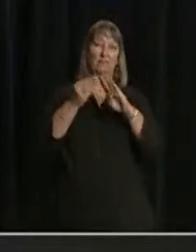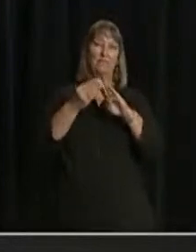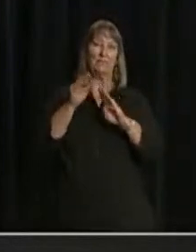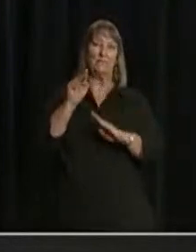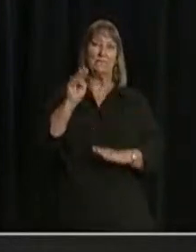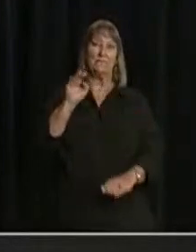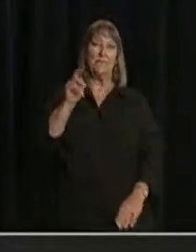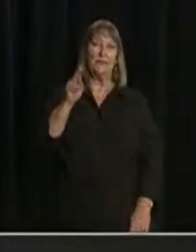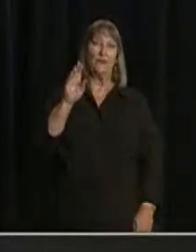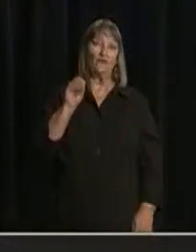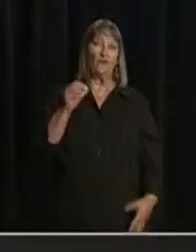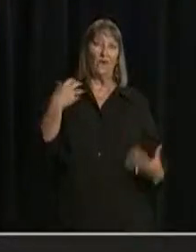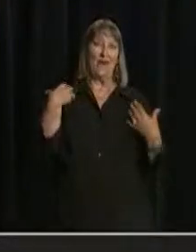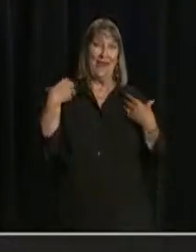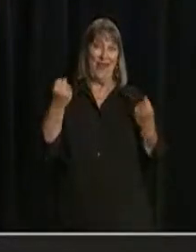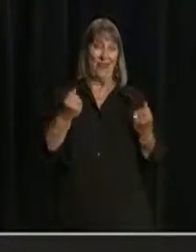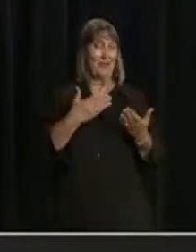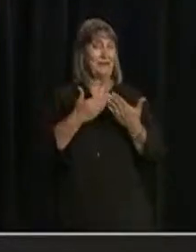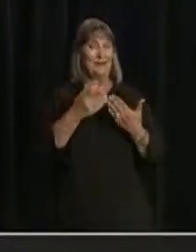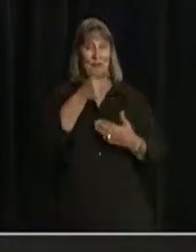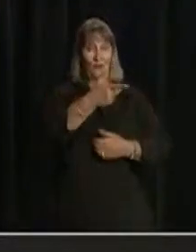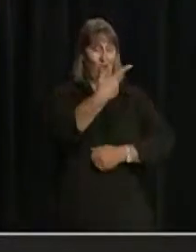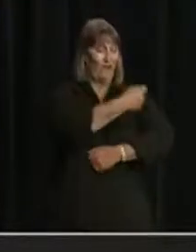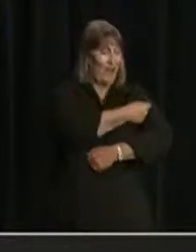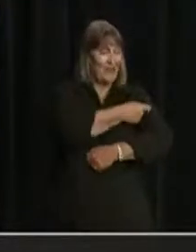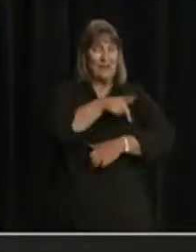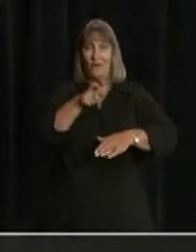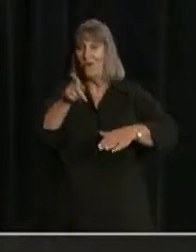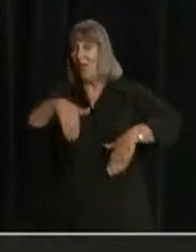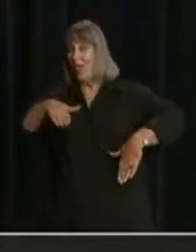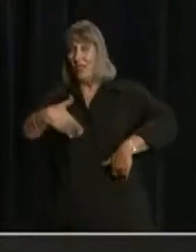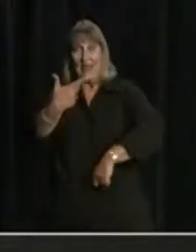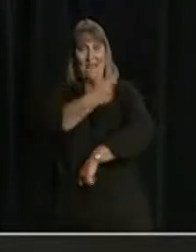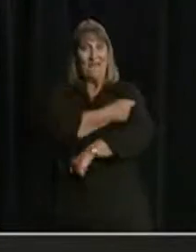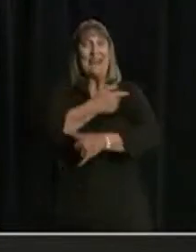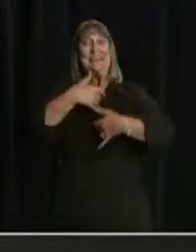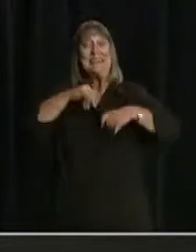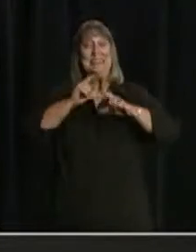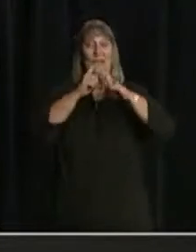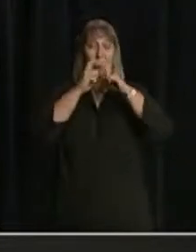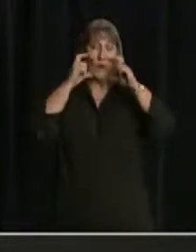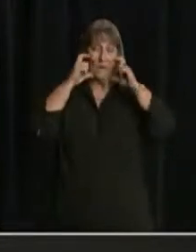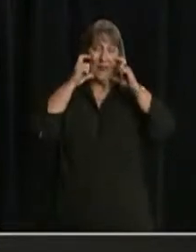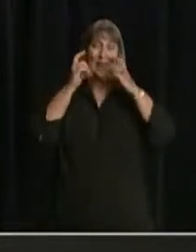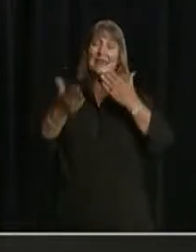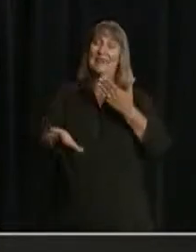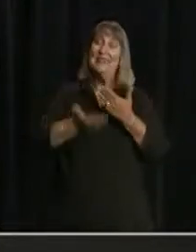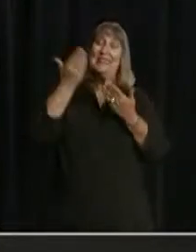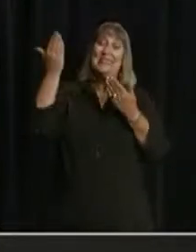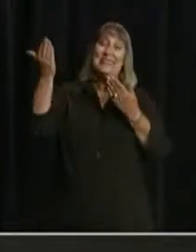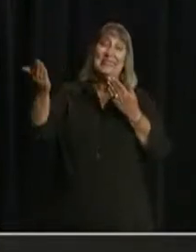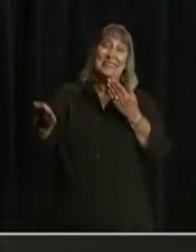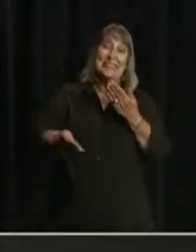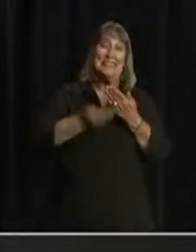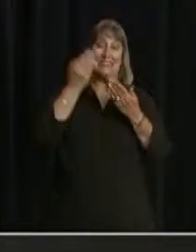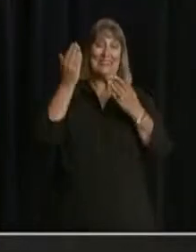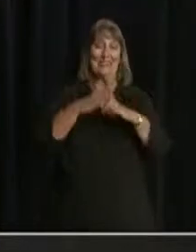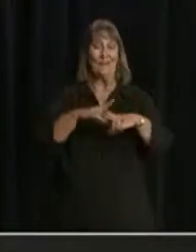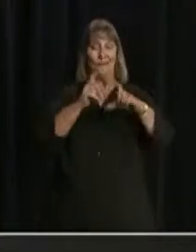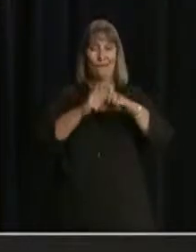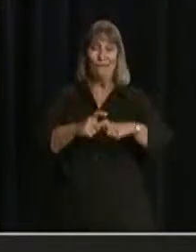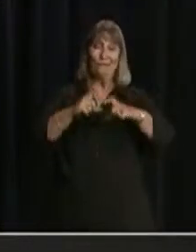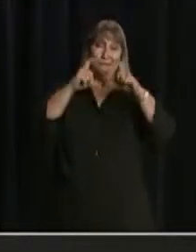And regardless of your vaccination status, mask up around others. Wearing a mask is easy. It's the easiest way for anyone, regardless of